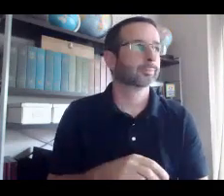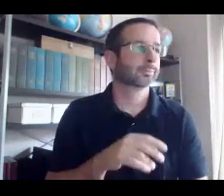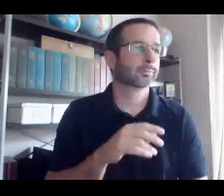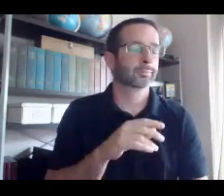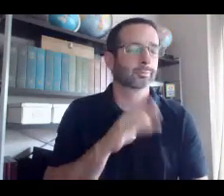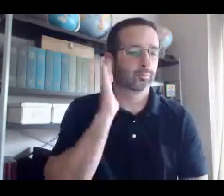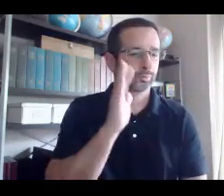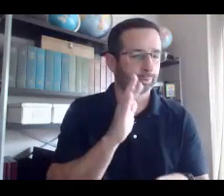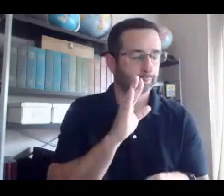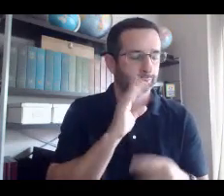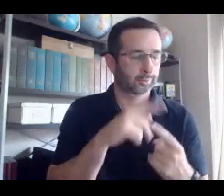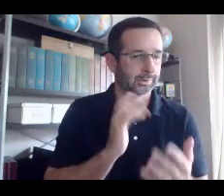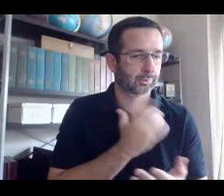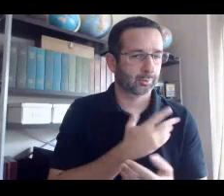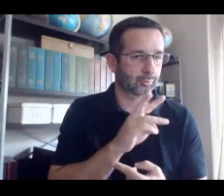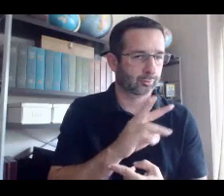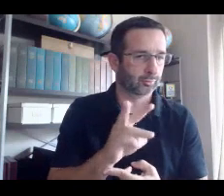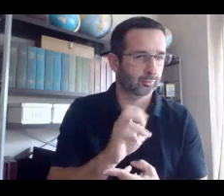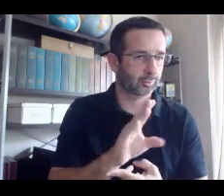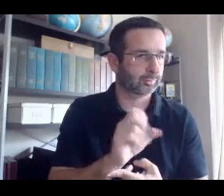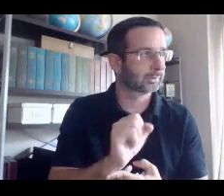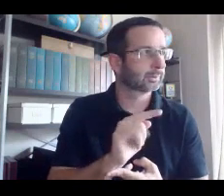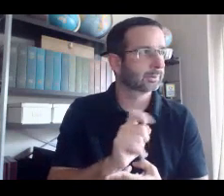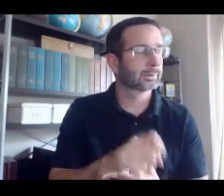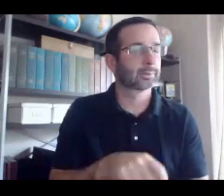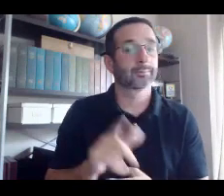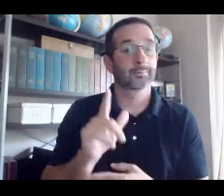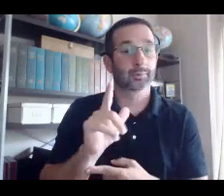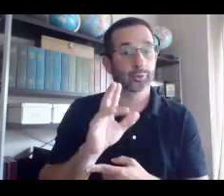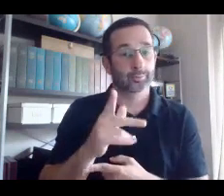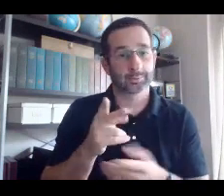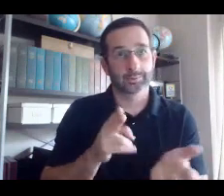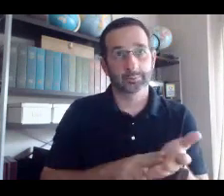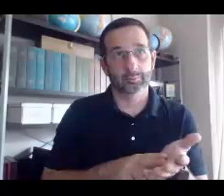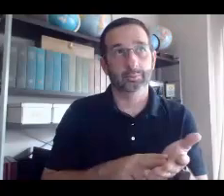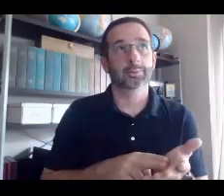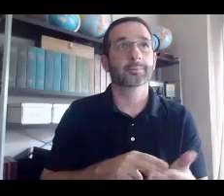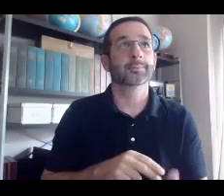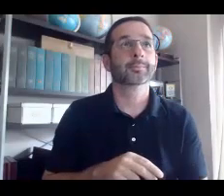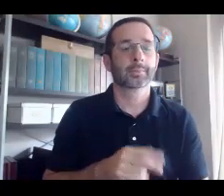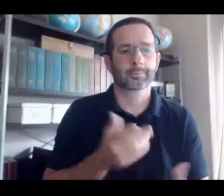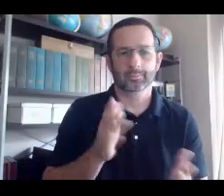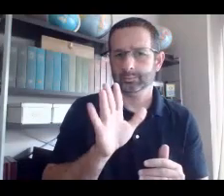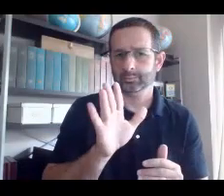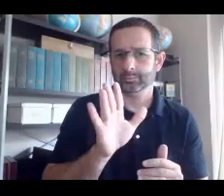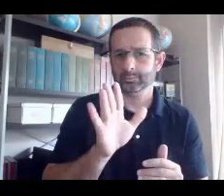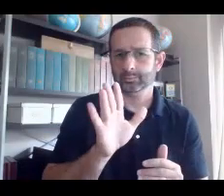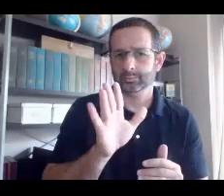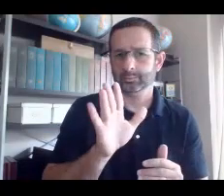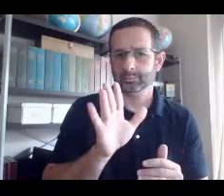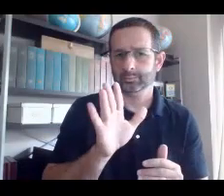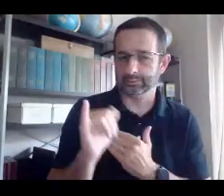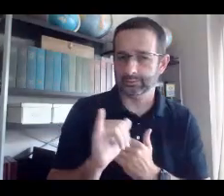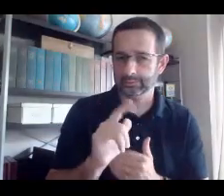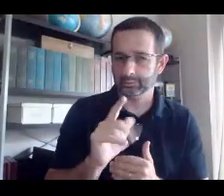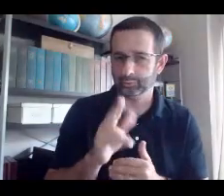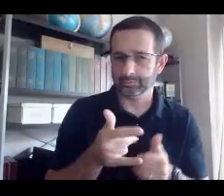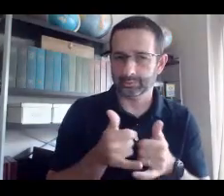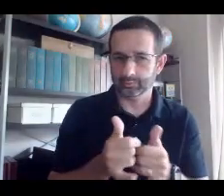of during your LRP award time period. We will talk about our website, LRP